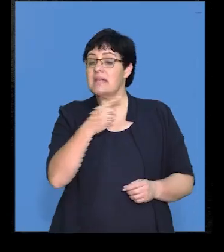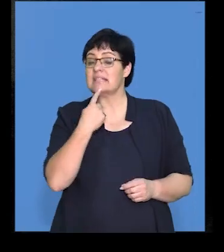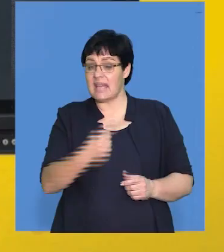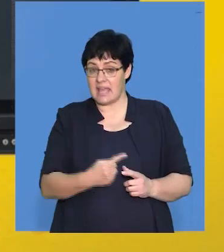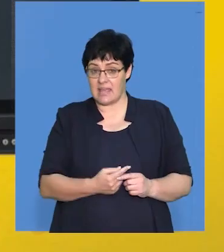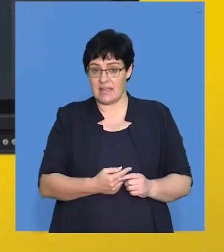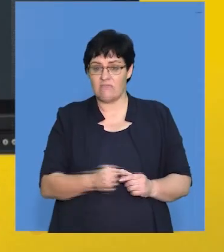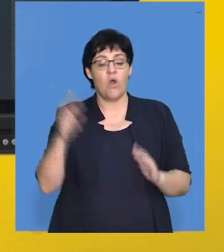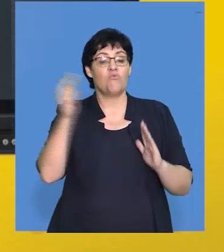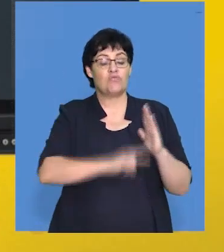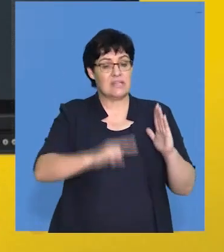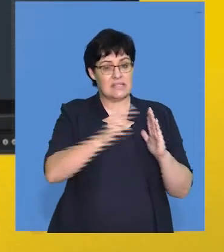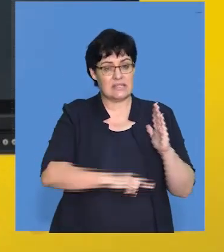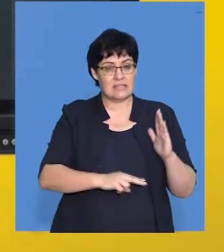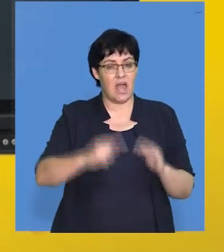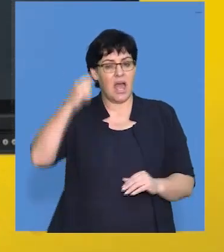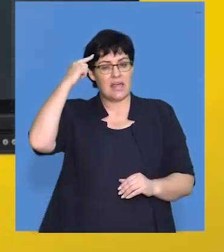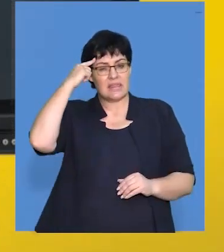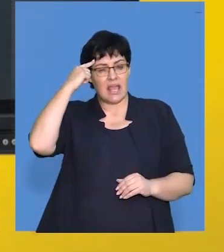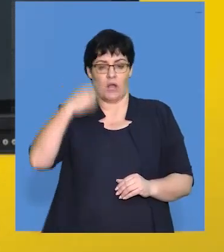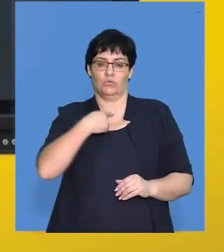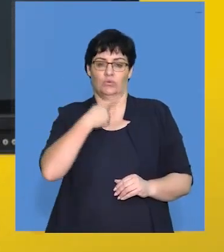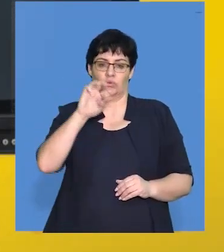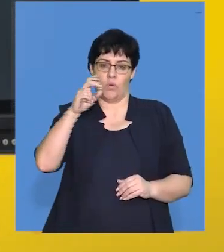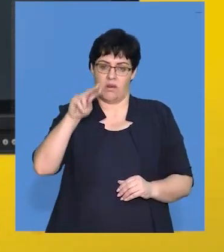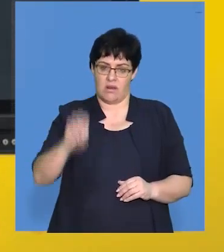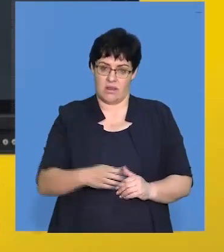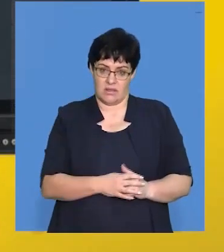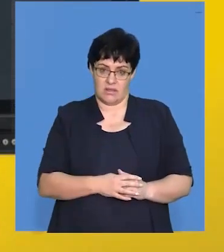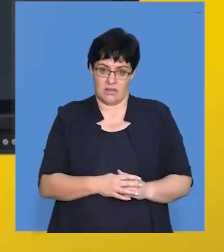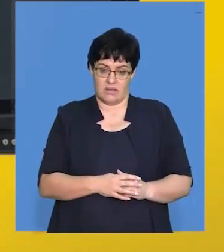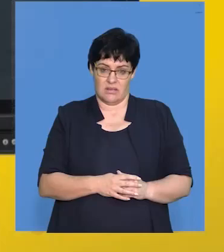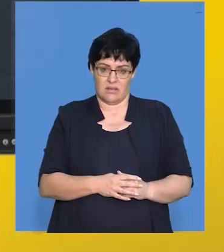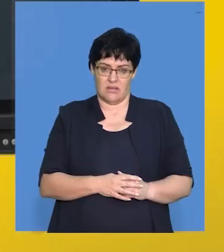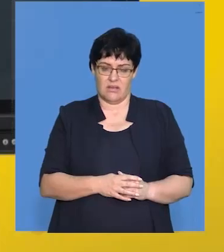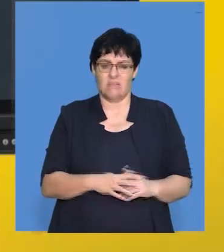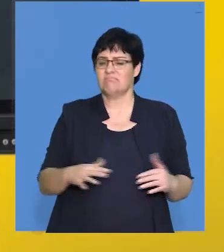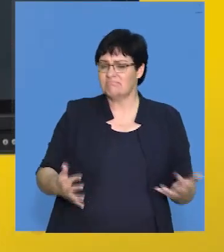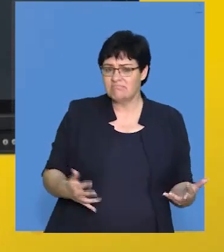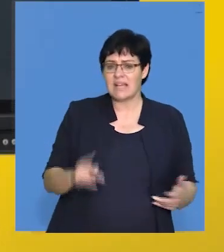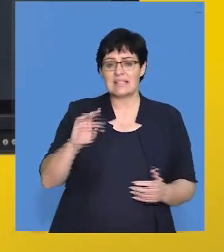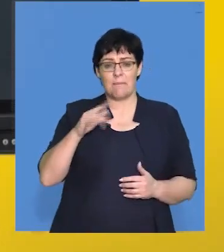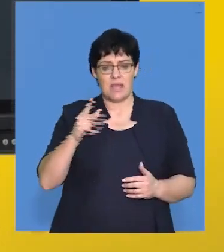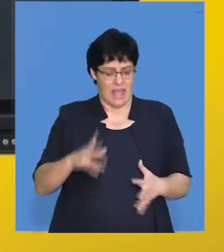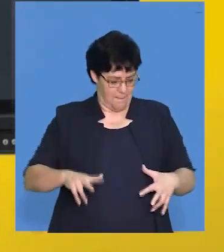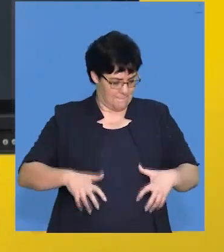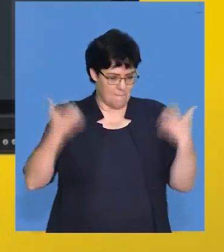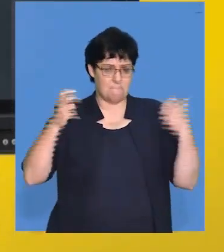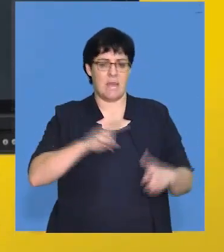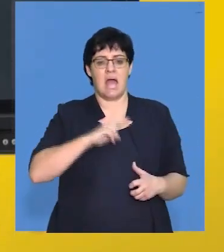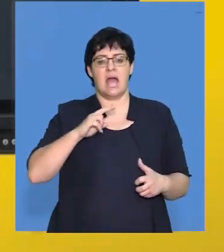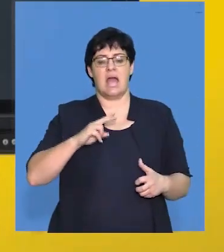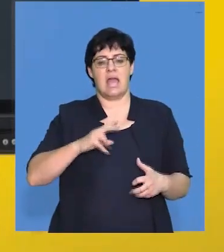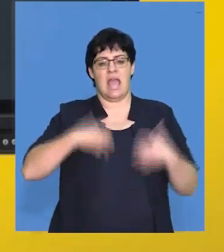this, when you are reading, think about tone. Think about the tone. Obviously, Tammy is angry.